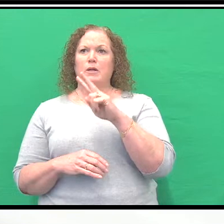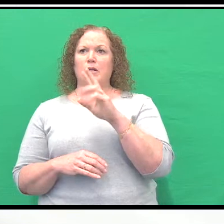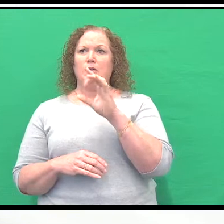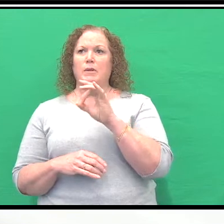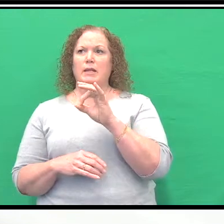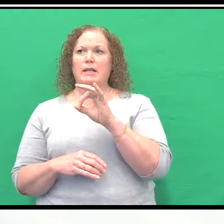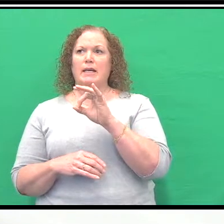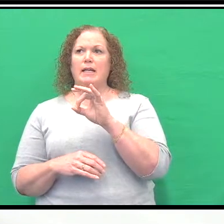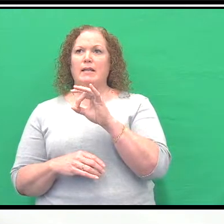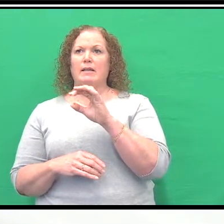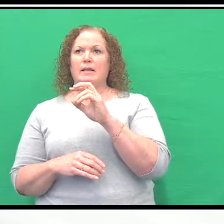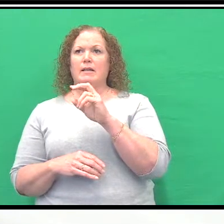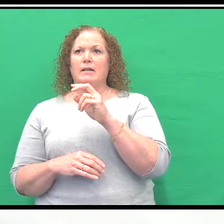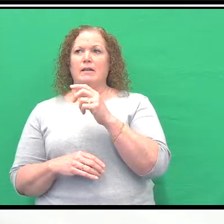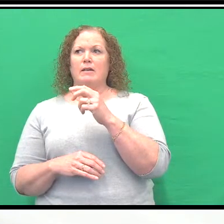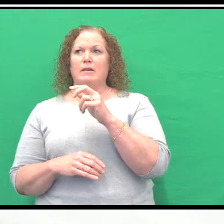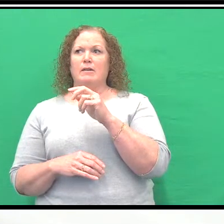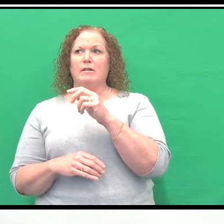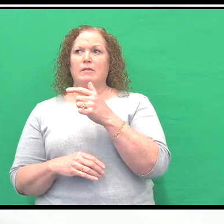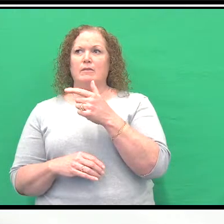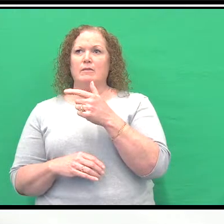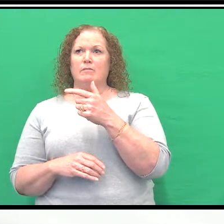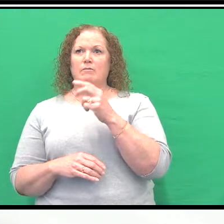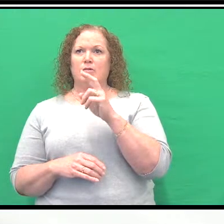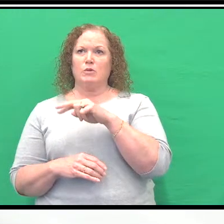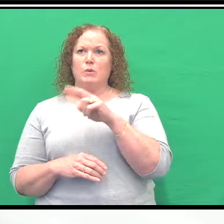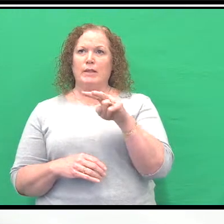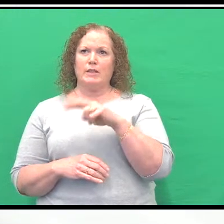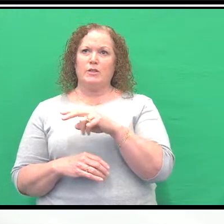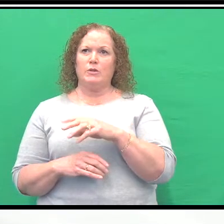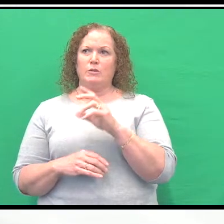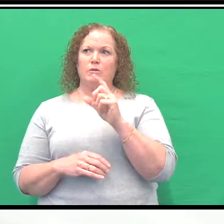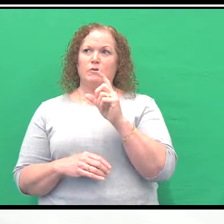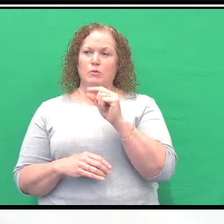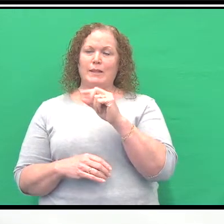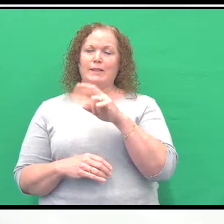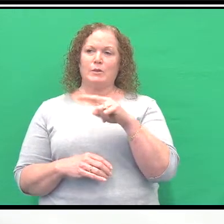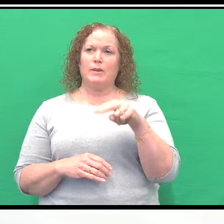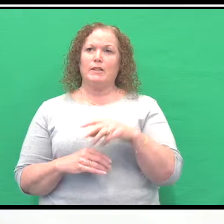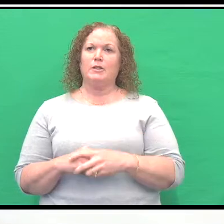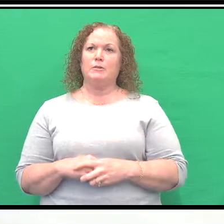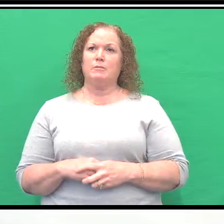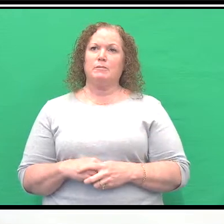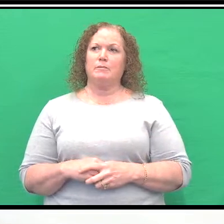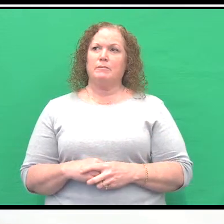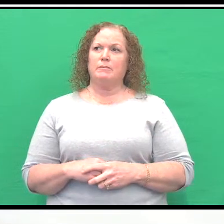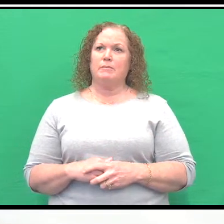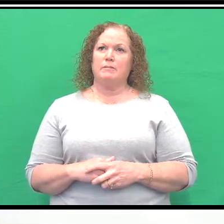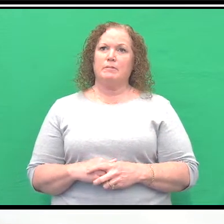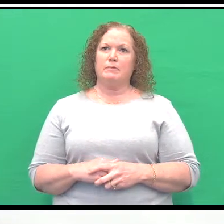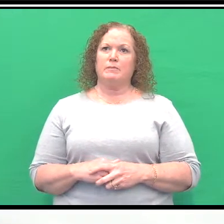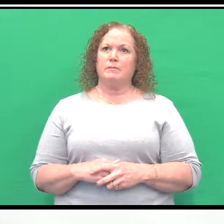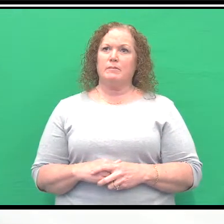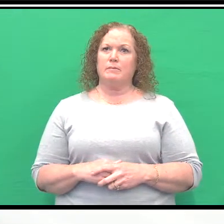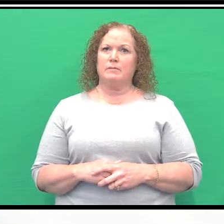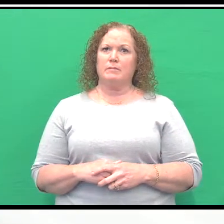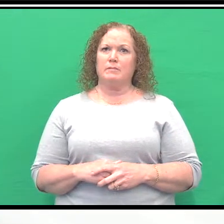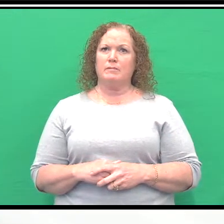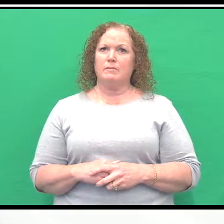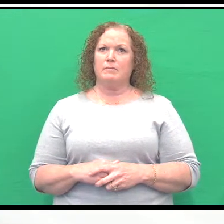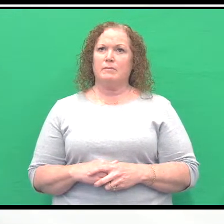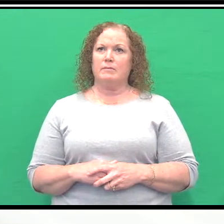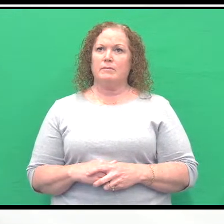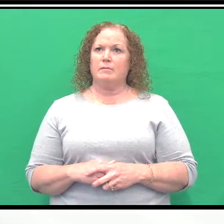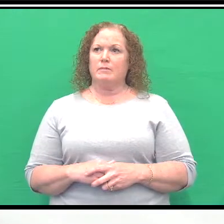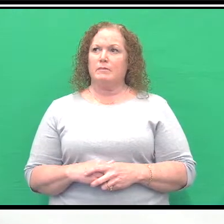Move for approval. We have a motion. How about a second? Second. Motion and a second. Dr. Sweezy explained this in his comments. Any